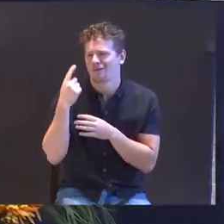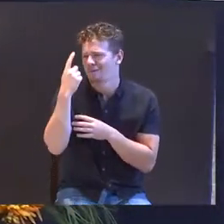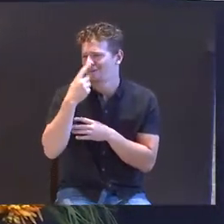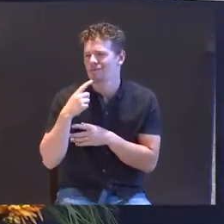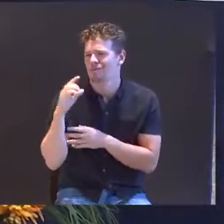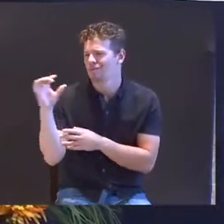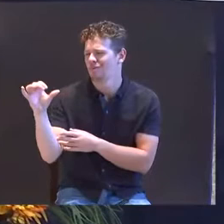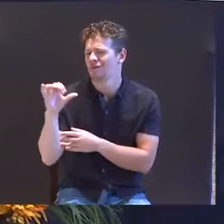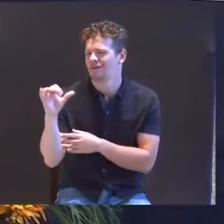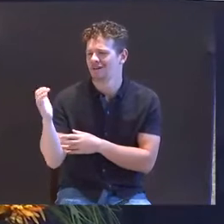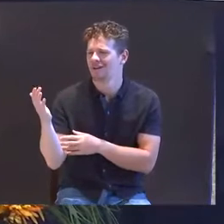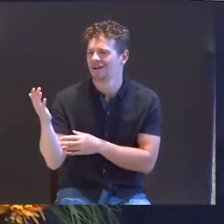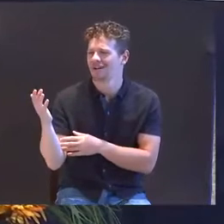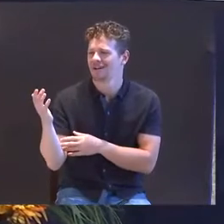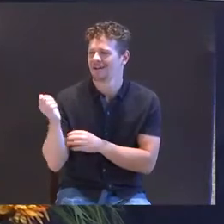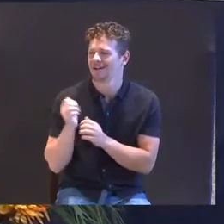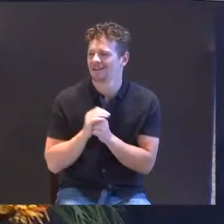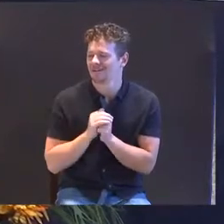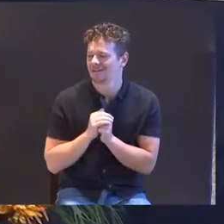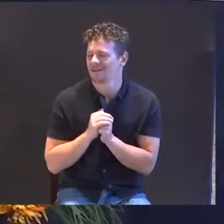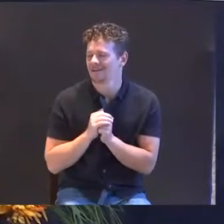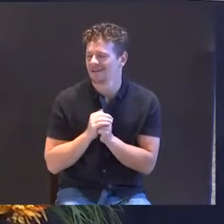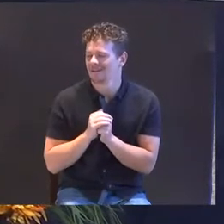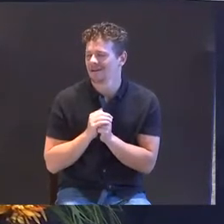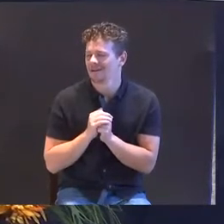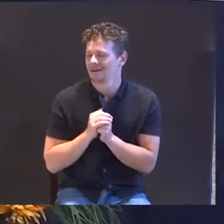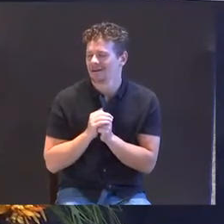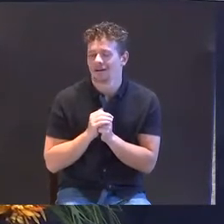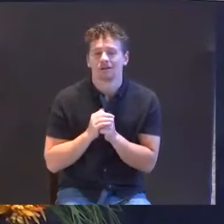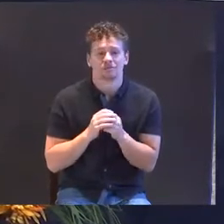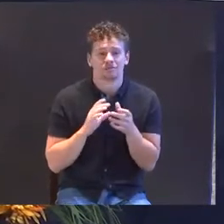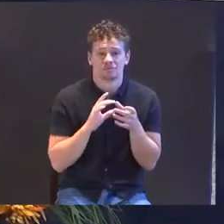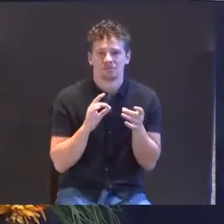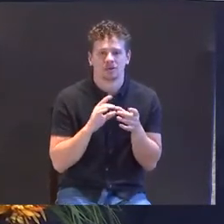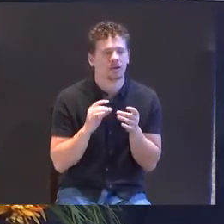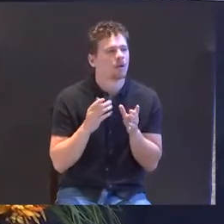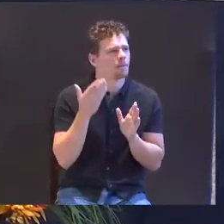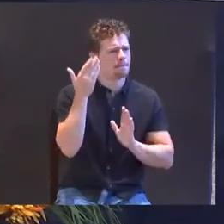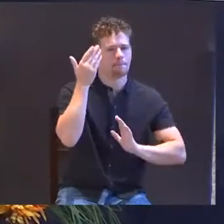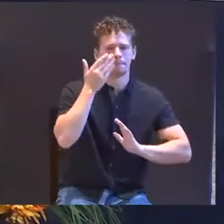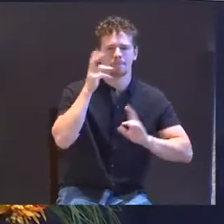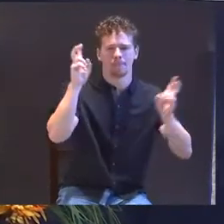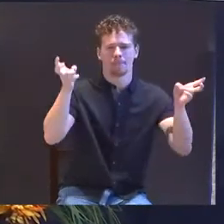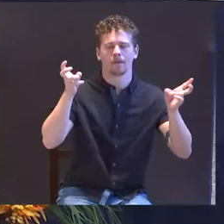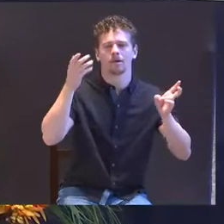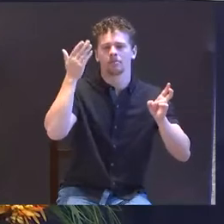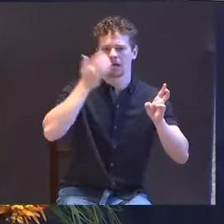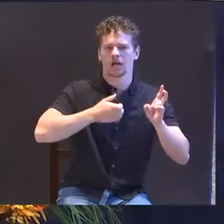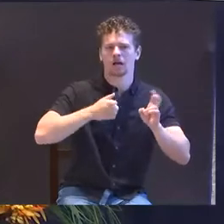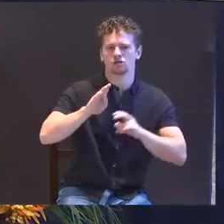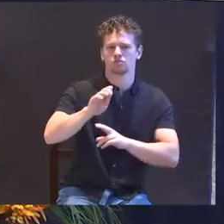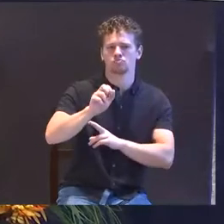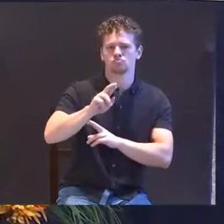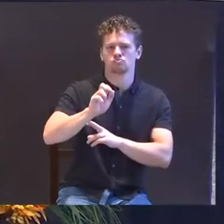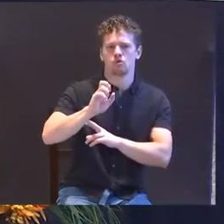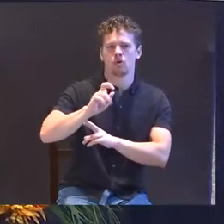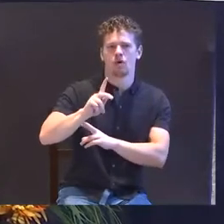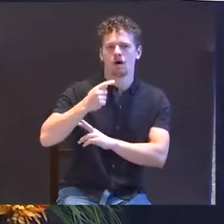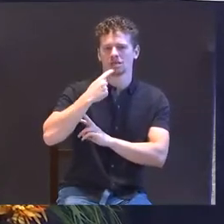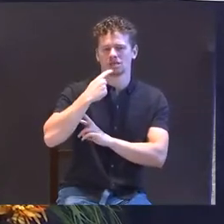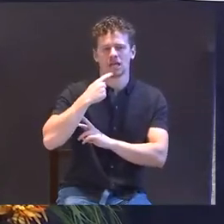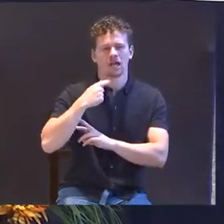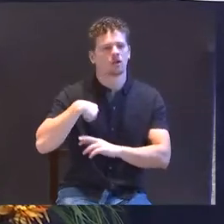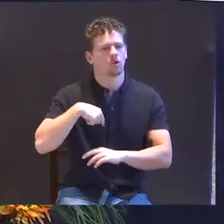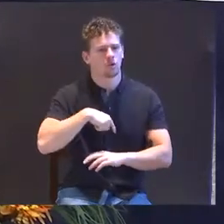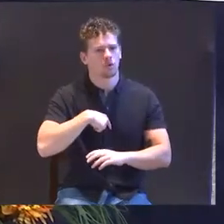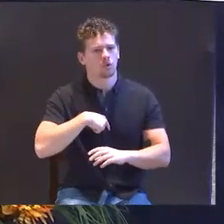present. She says, because, as Barack says, if the two of us can end up on the walls of the most